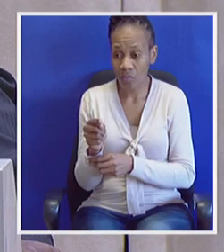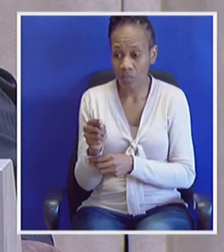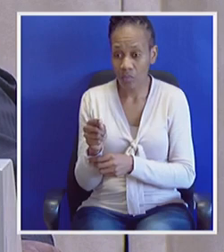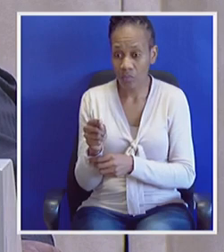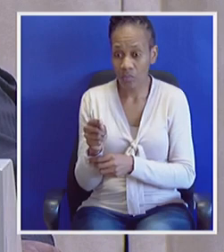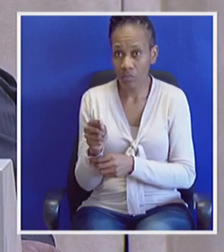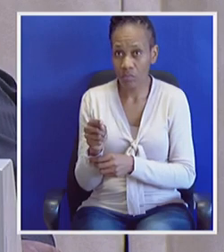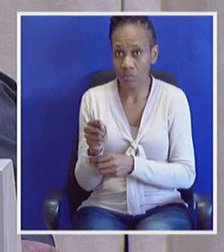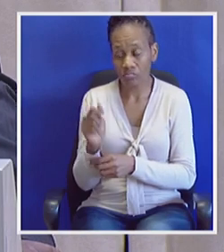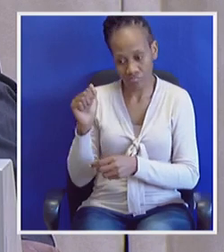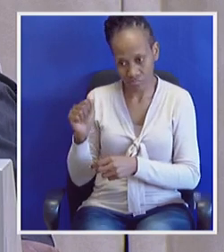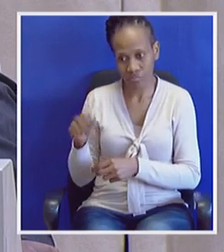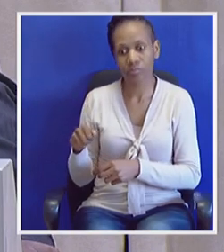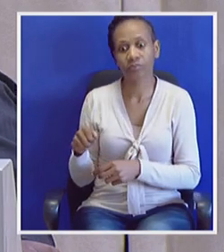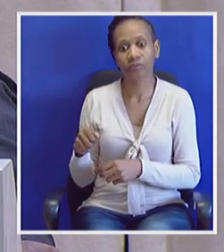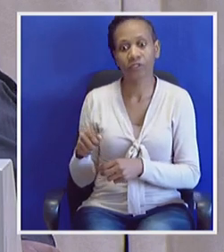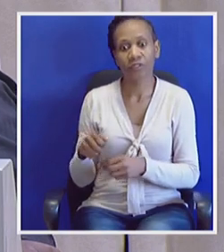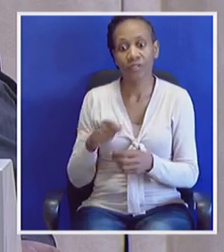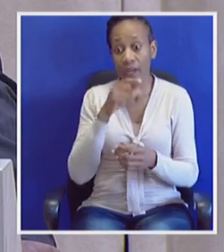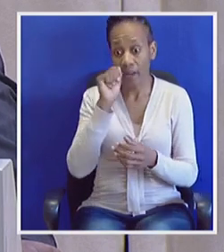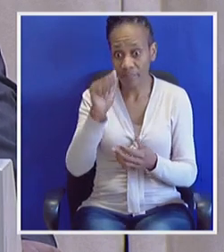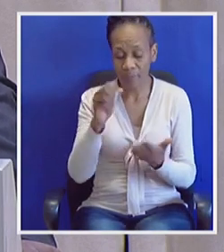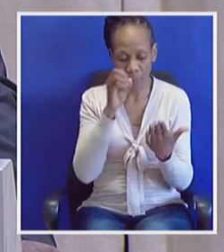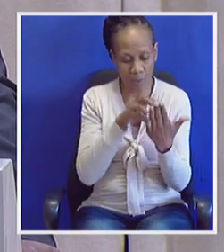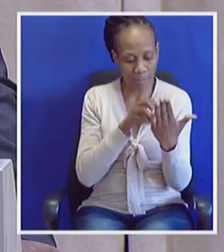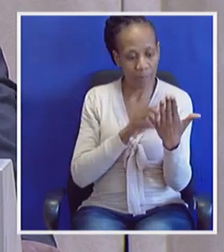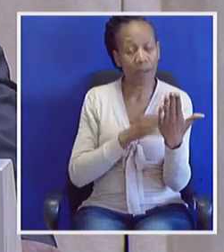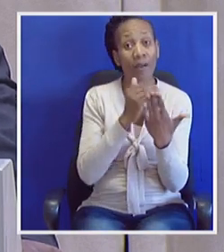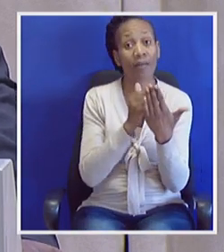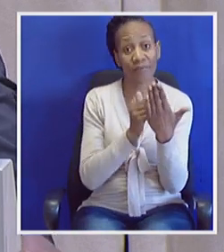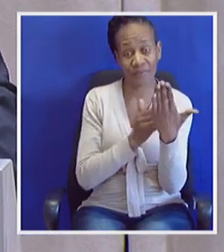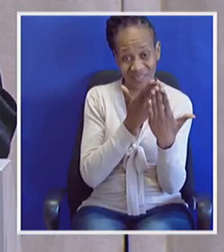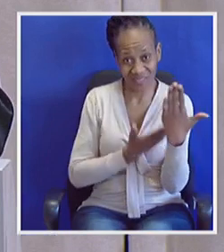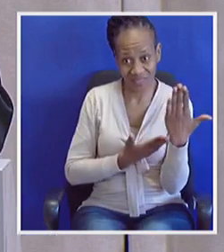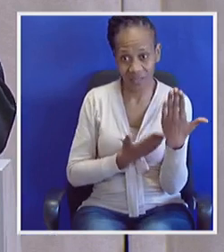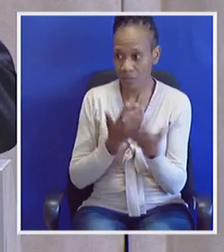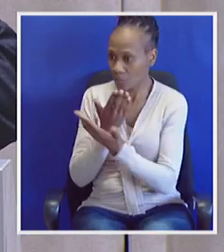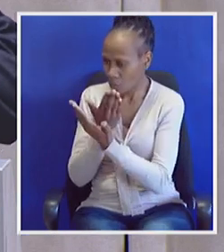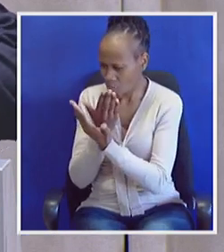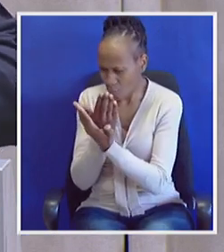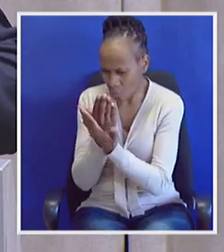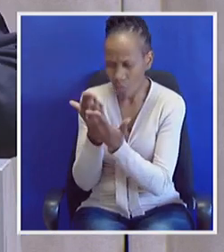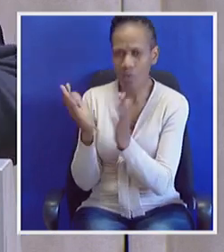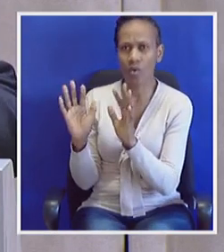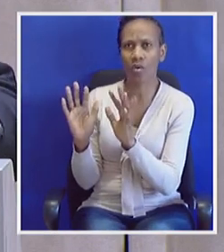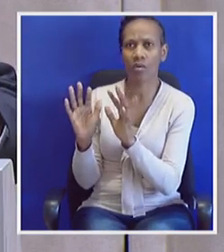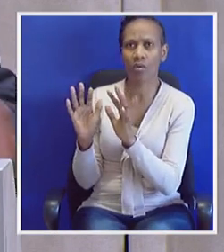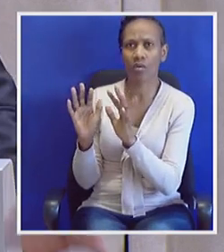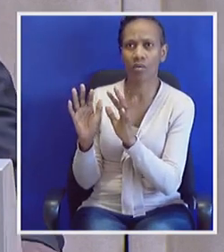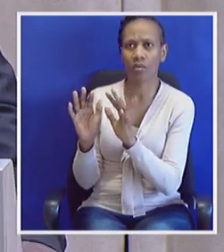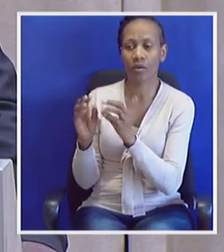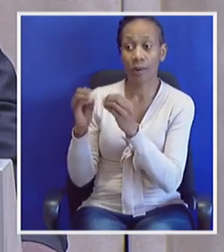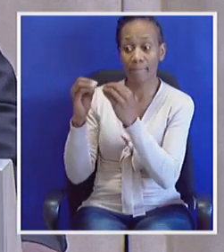need, yes, to be placed on a register so that it is known by all and sundry within the state